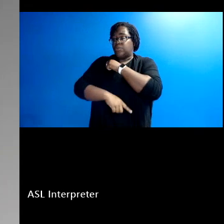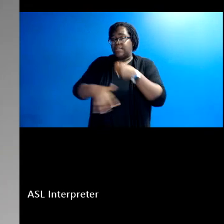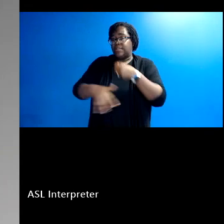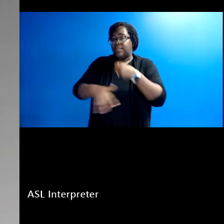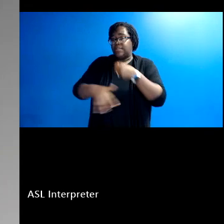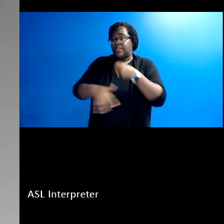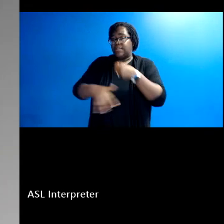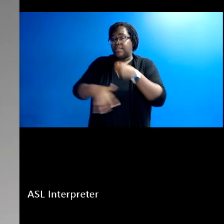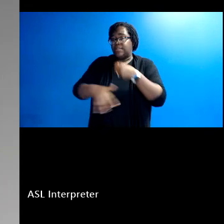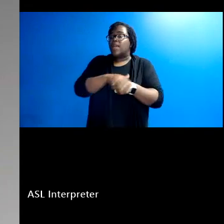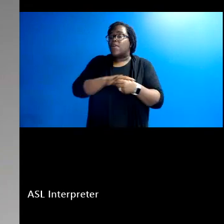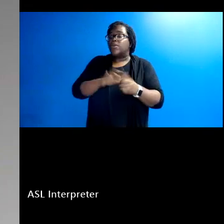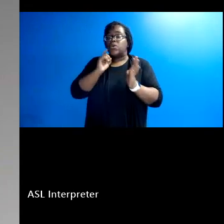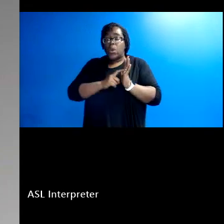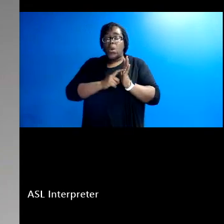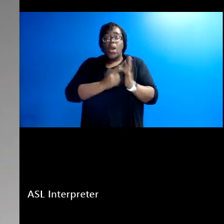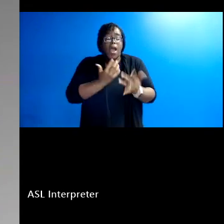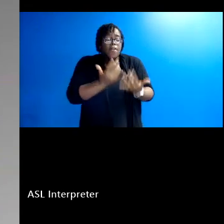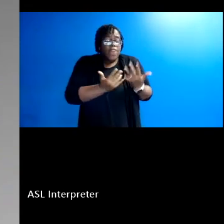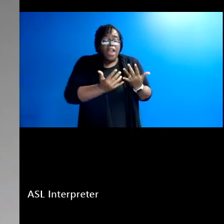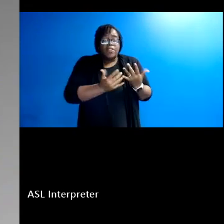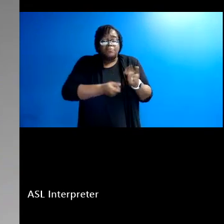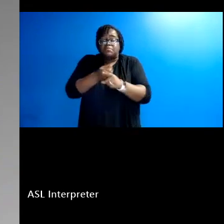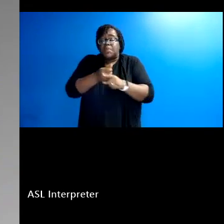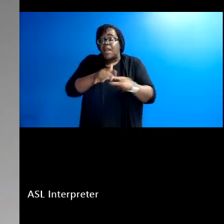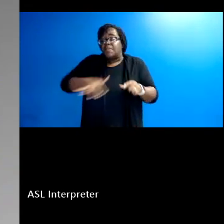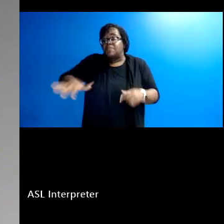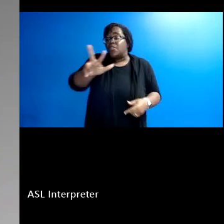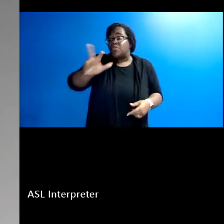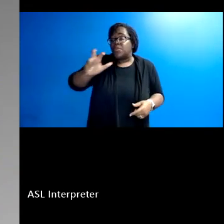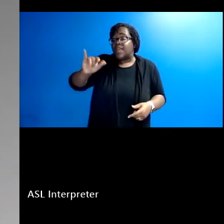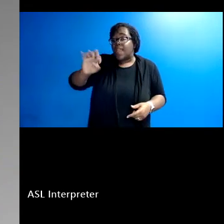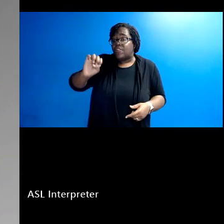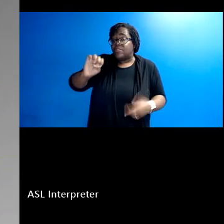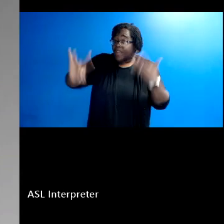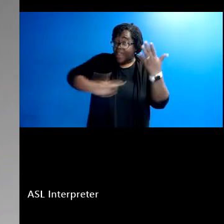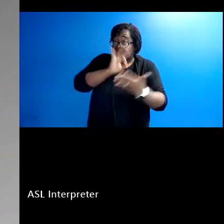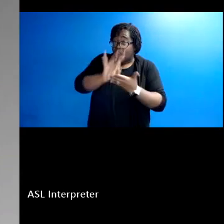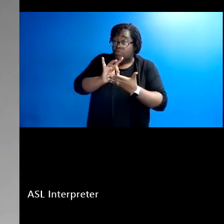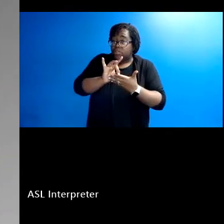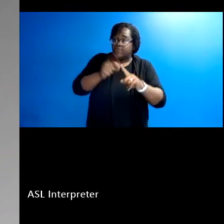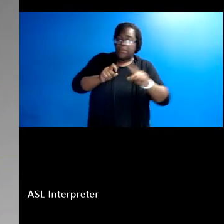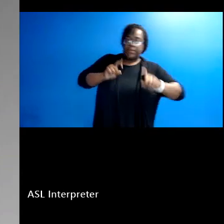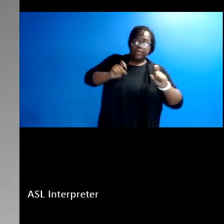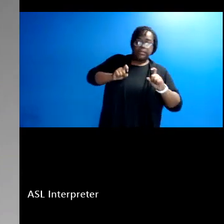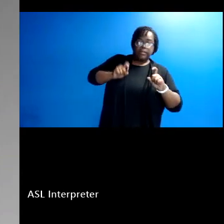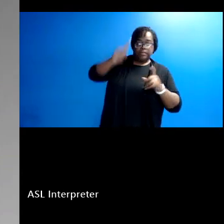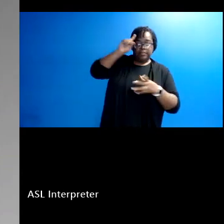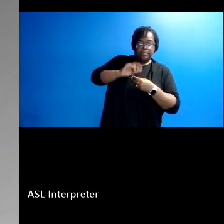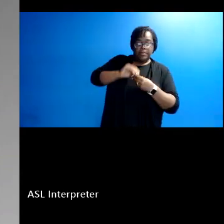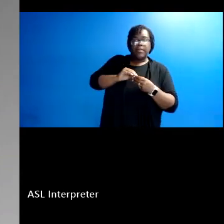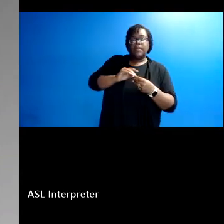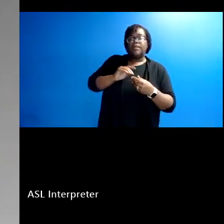see a fire get to about 300 acres in 8 hours based upon simulations to a little less